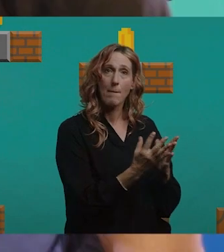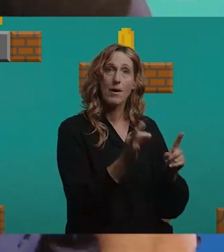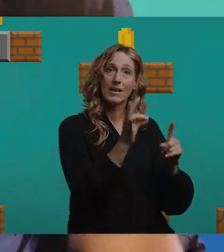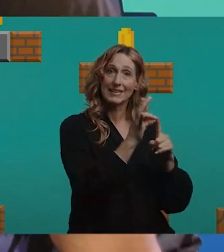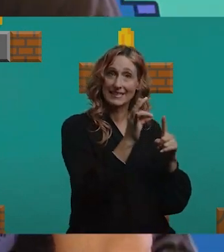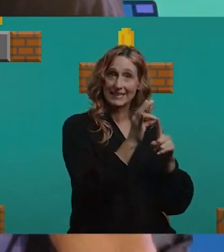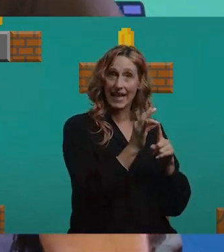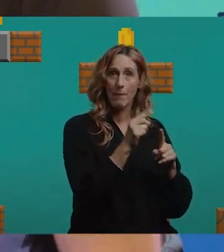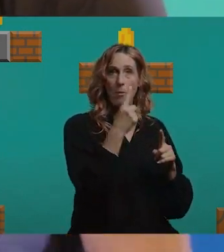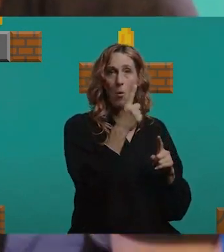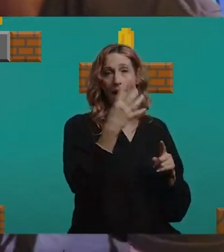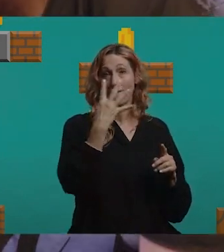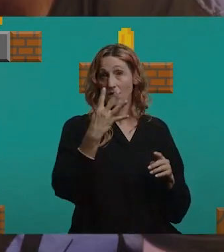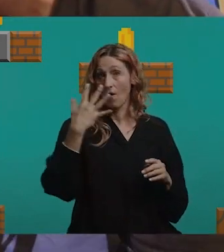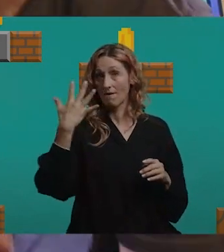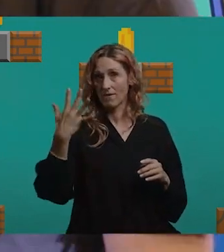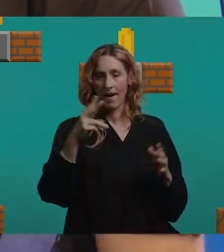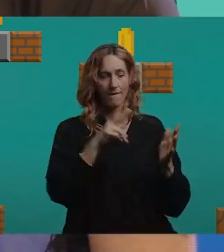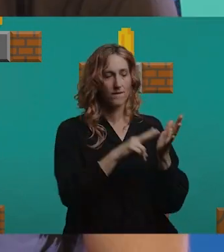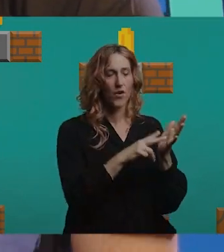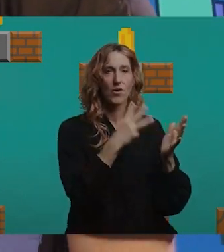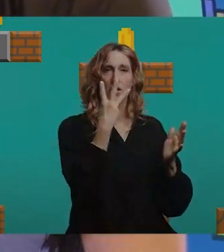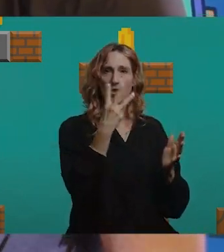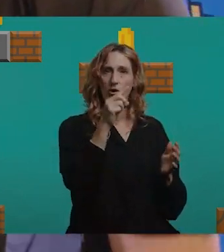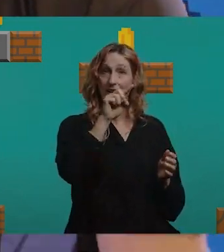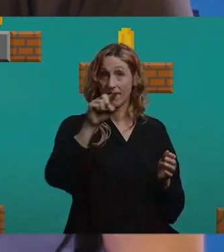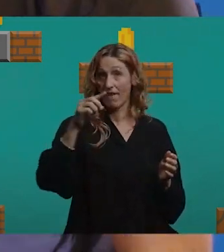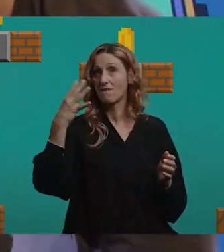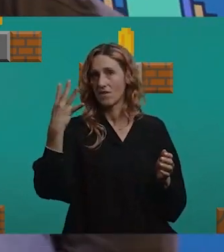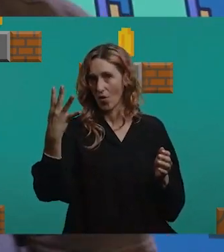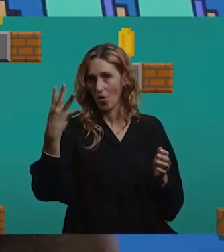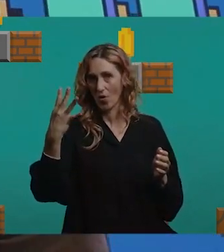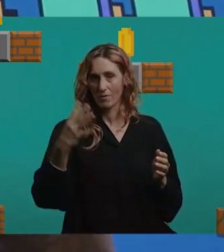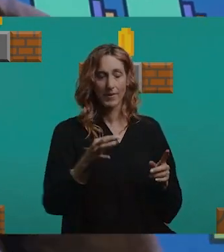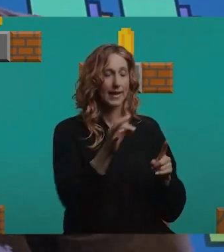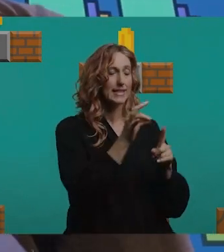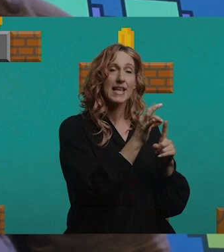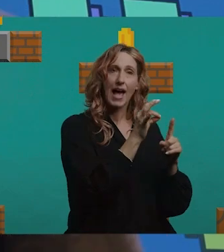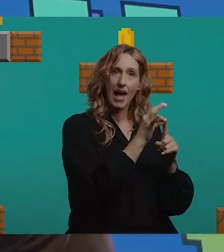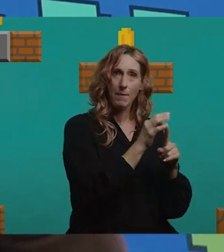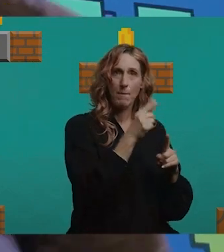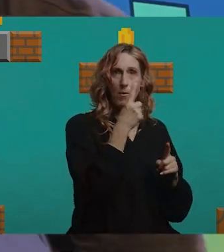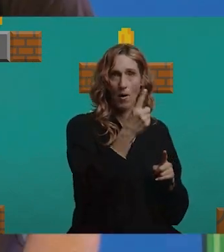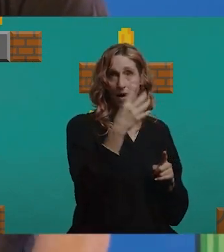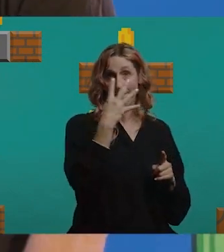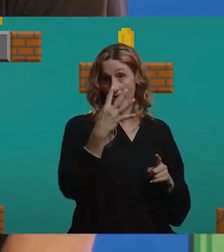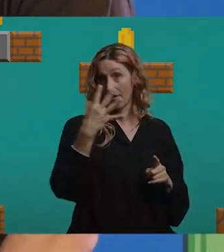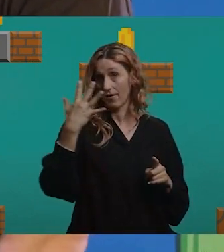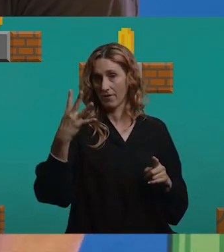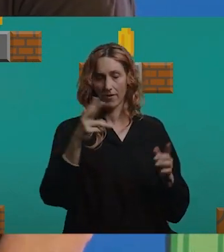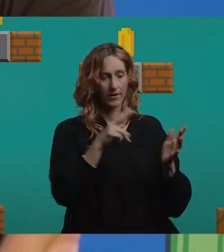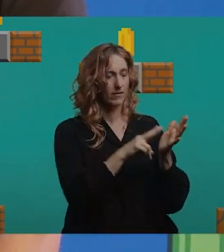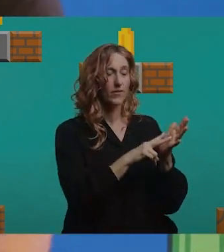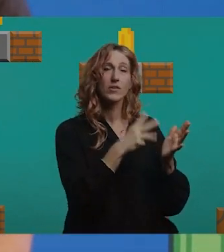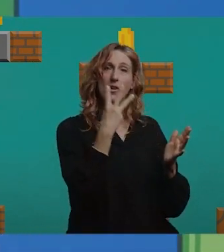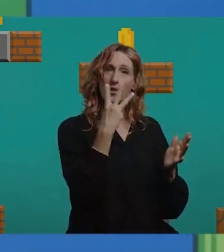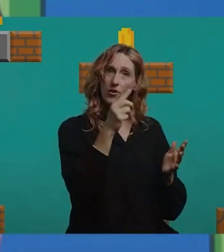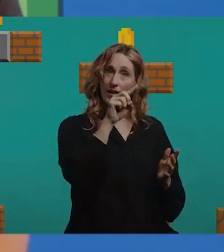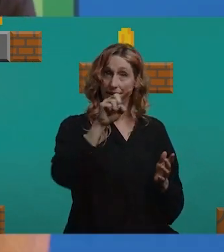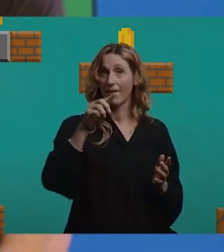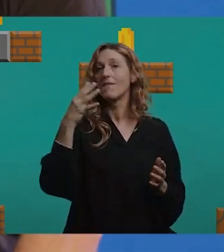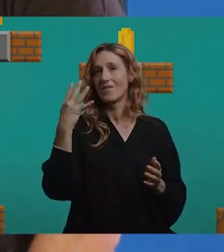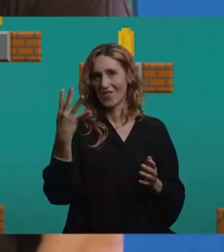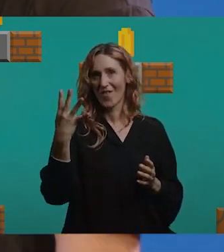acts. Psalm 145 verses 3 and 4. Psalm 145 verses 3 and